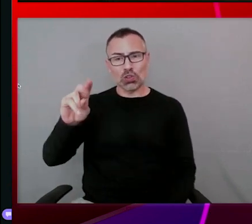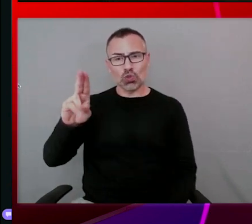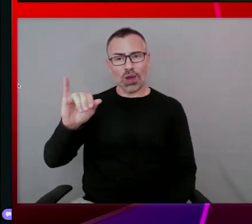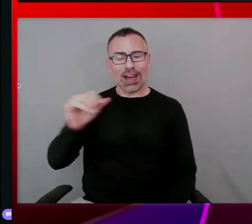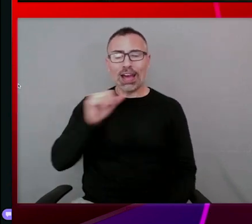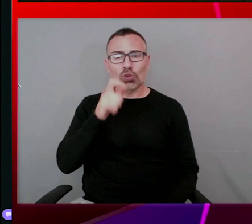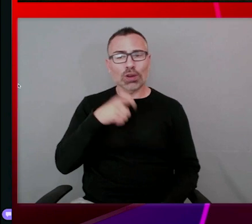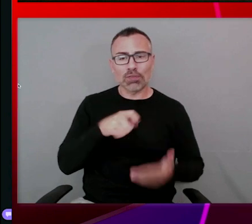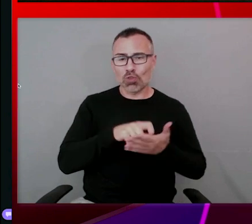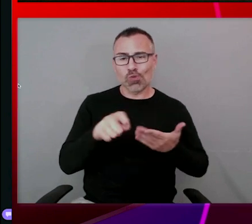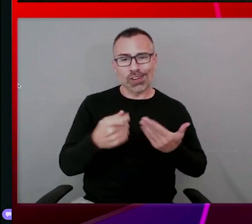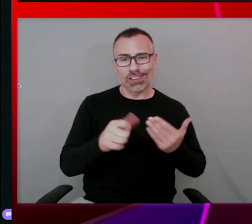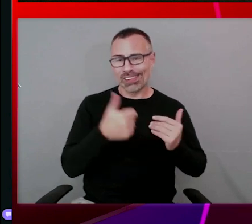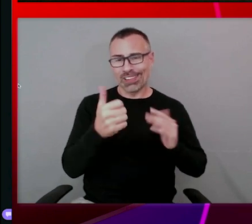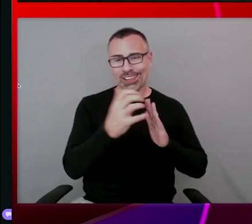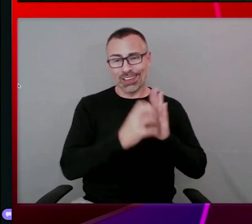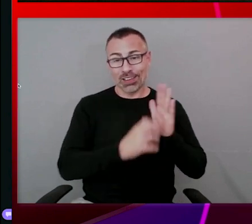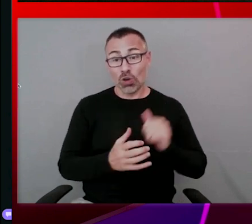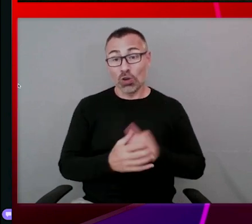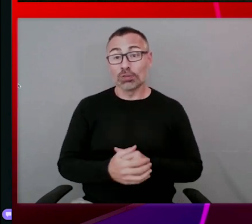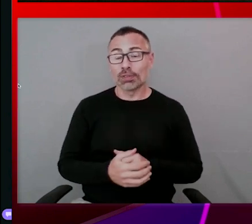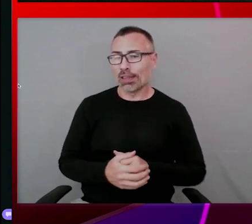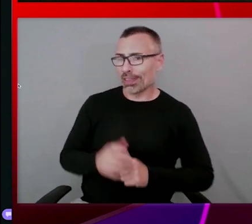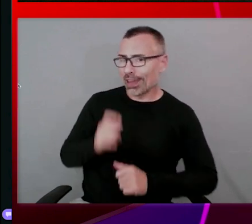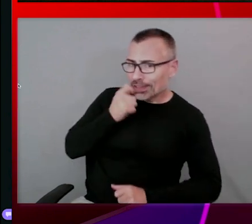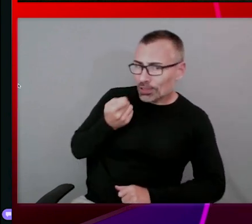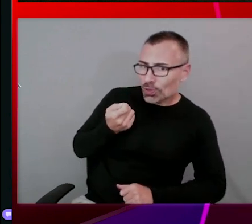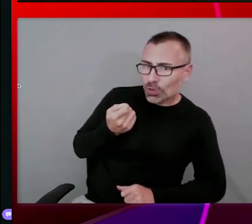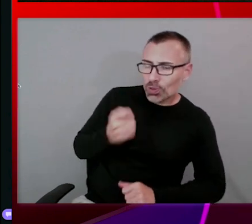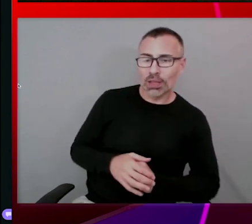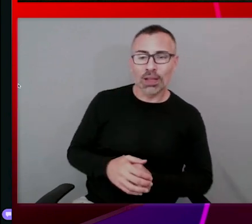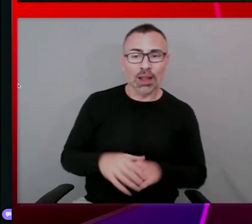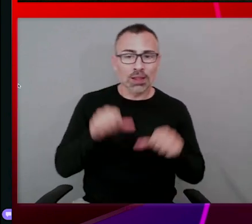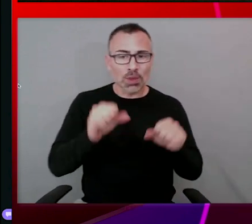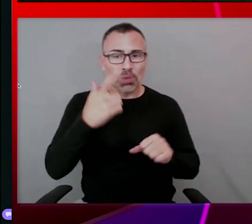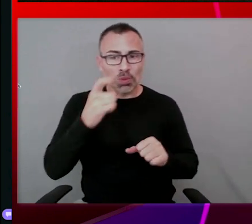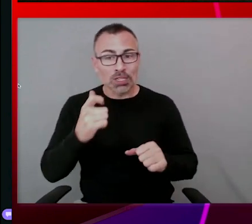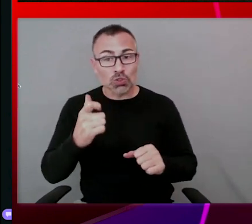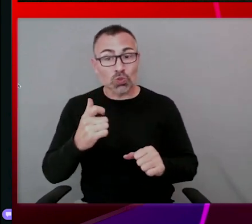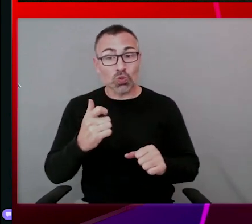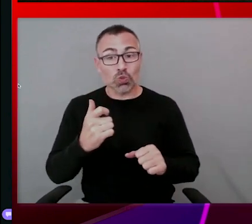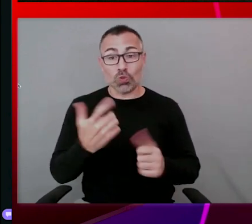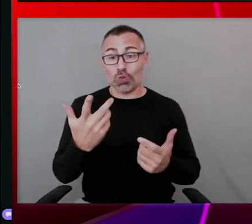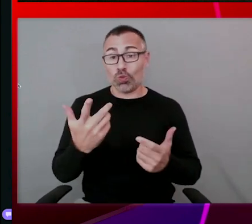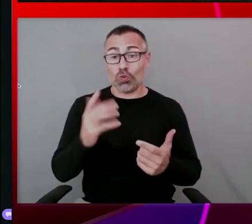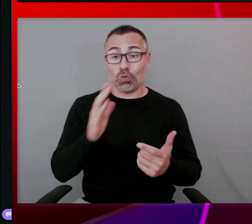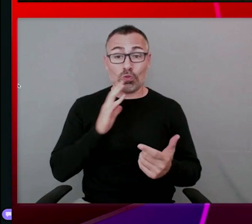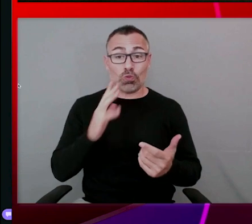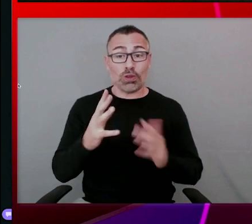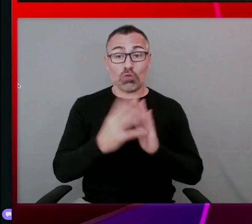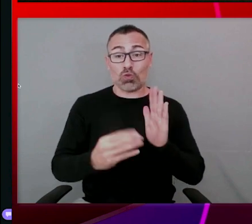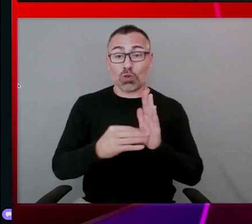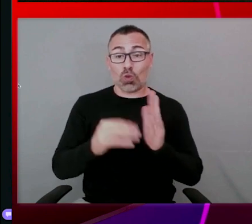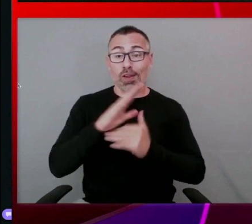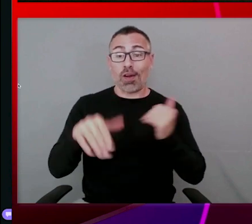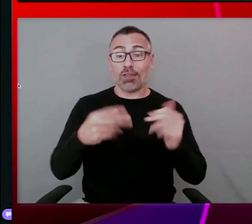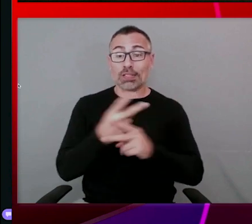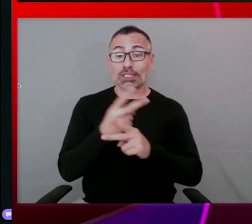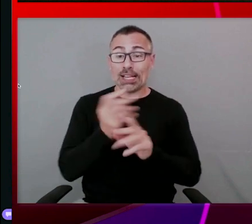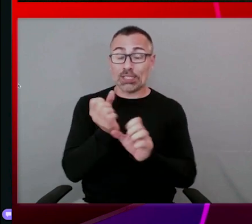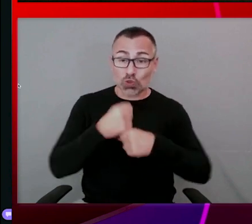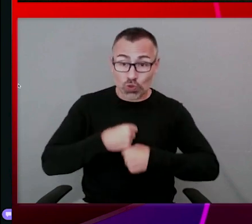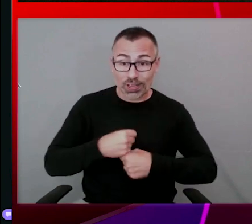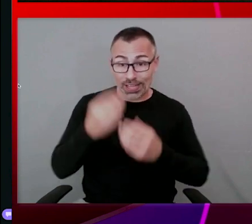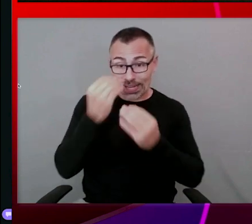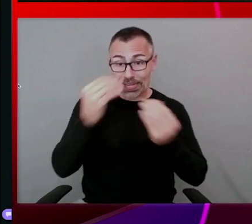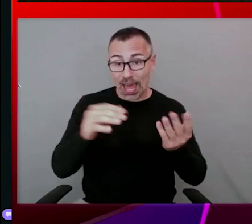time. Yes, and it's possible because we automatically record all the steps and create a data flow on your behalf. And then all the code are backed by Spark.